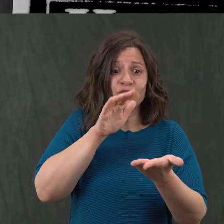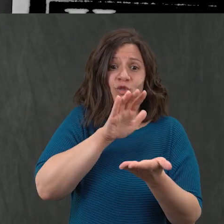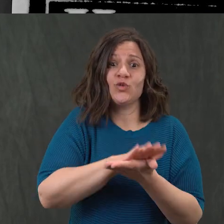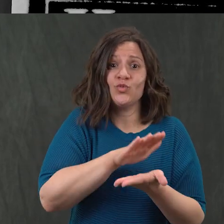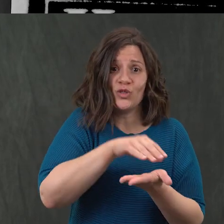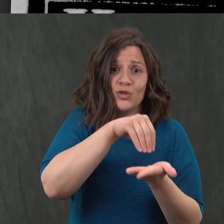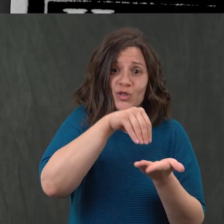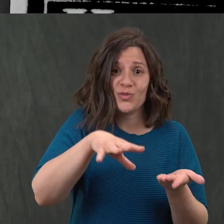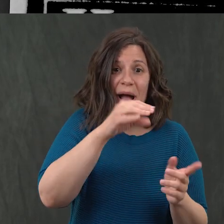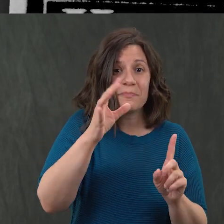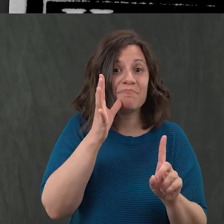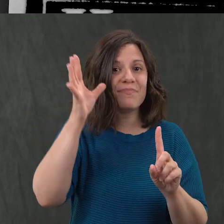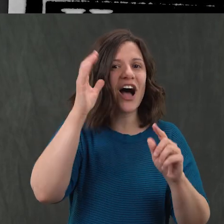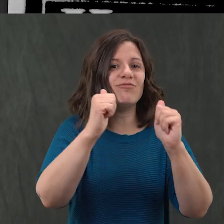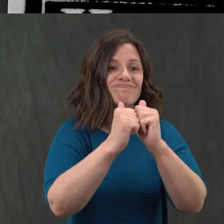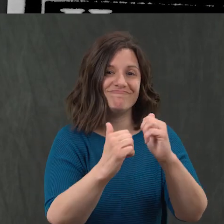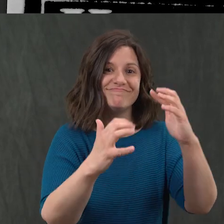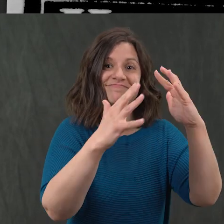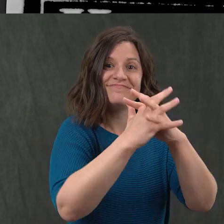parents